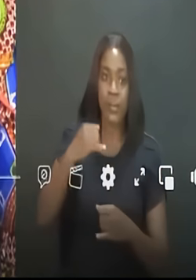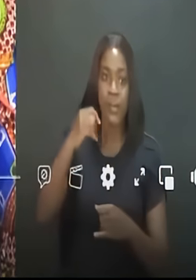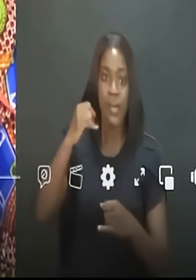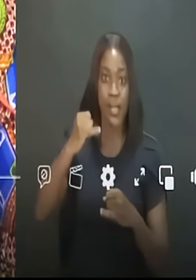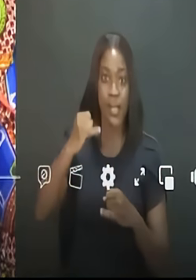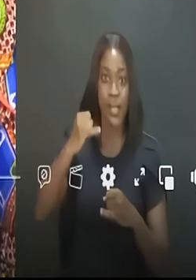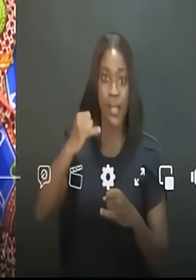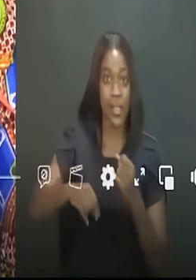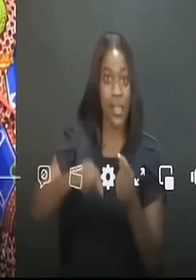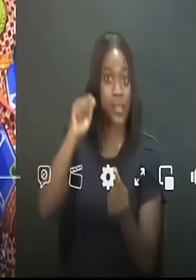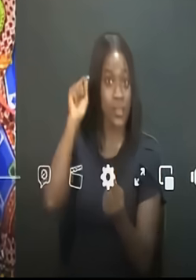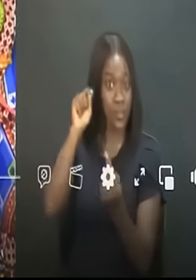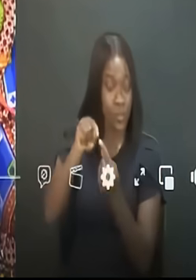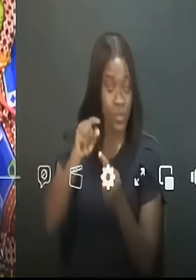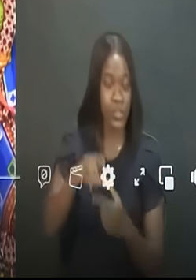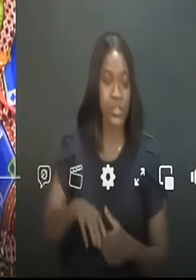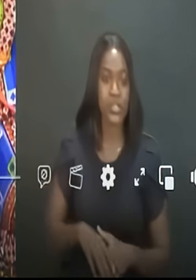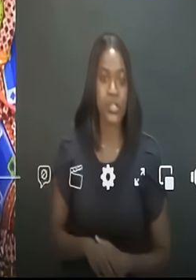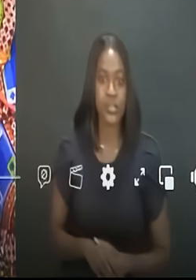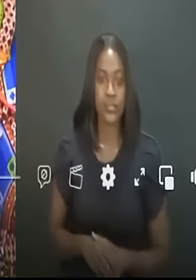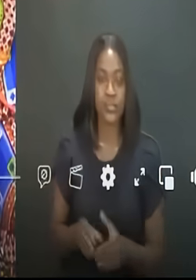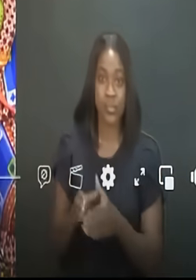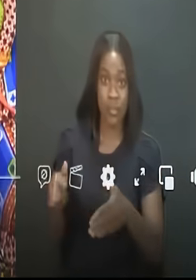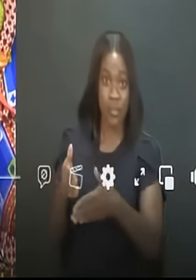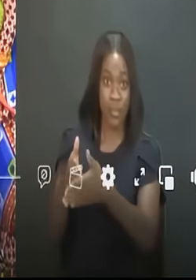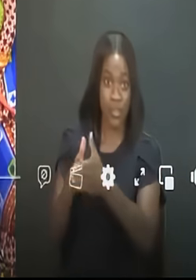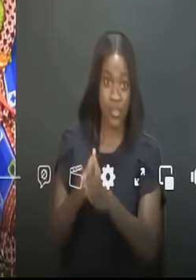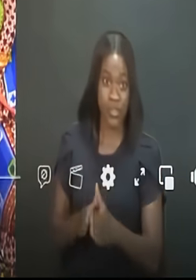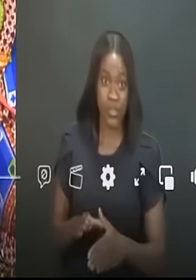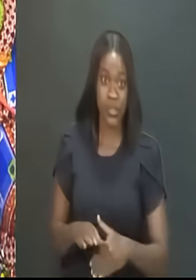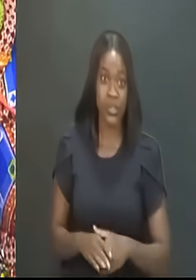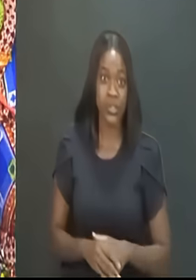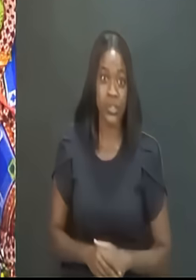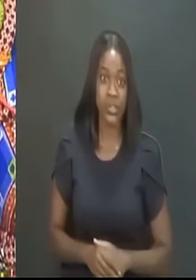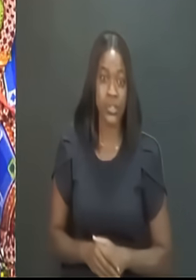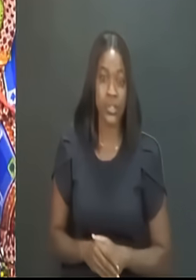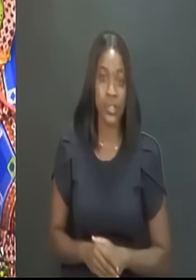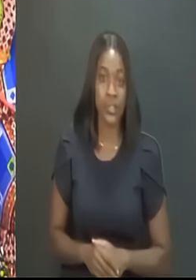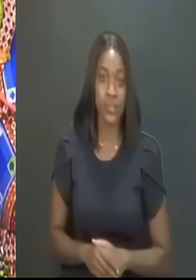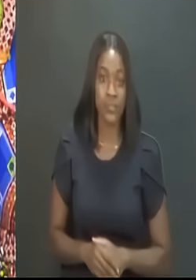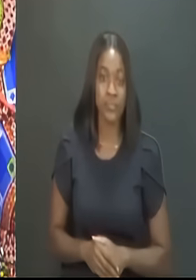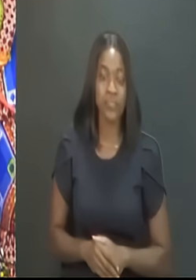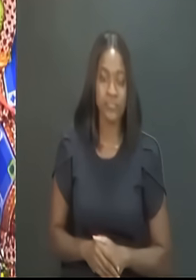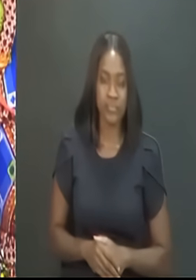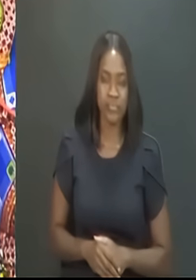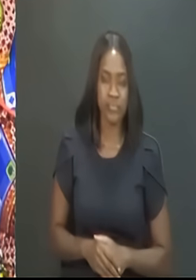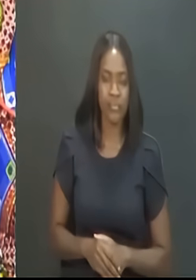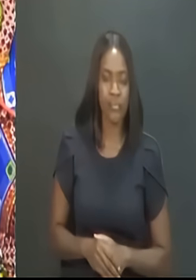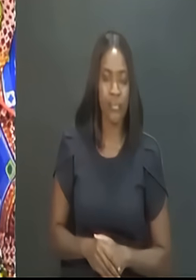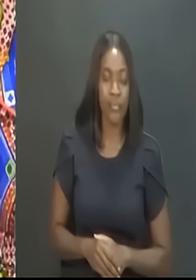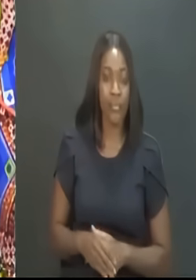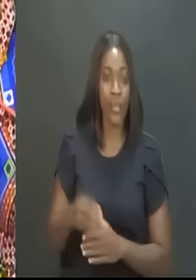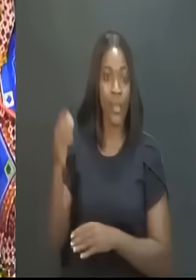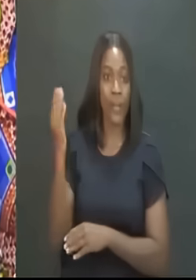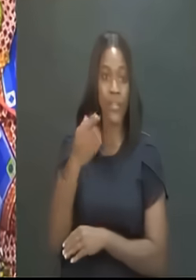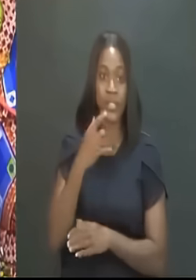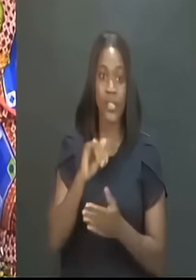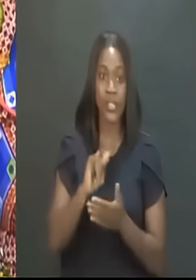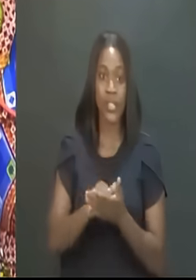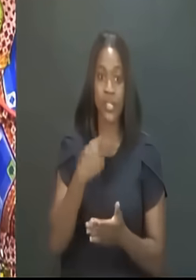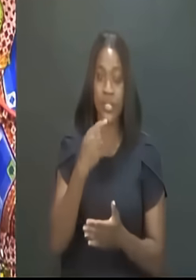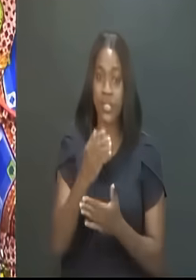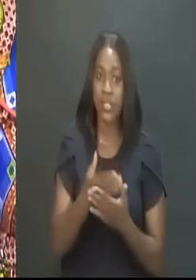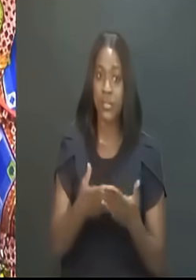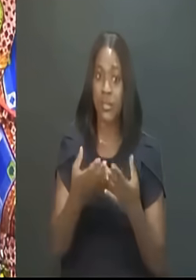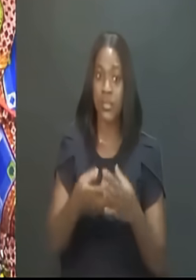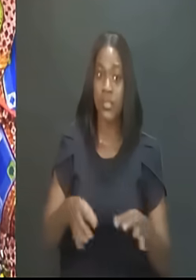The majority leader in his opening remarks underscored an important point, that